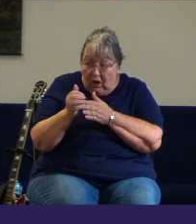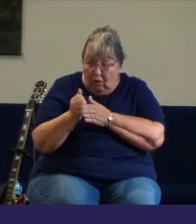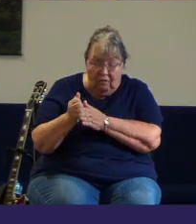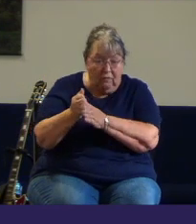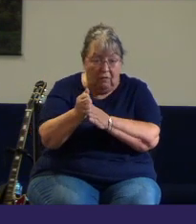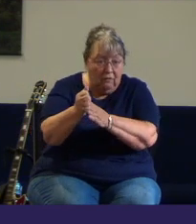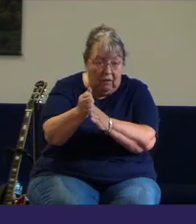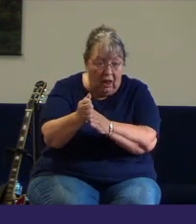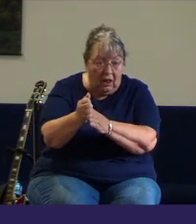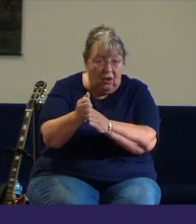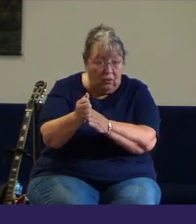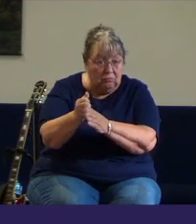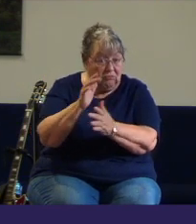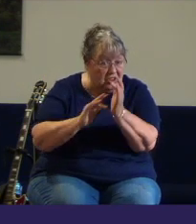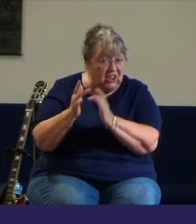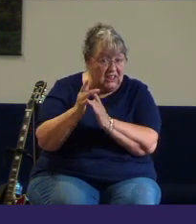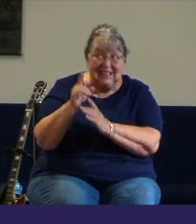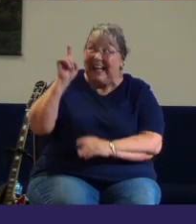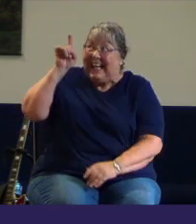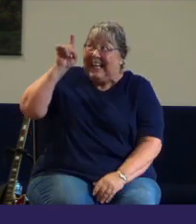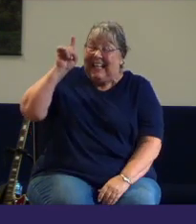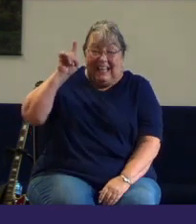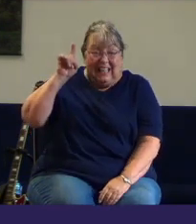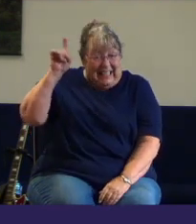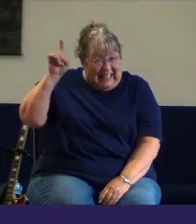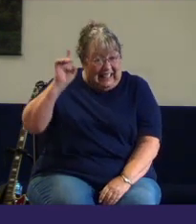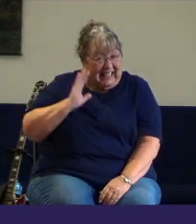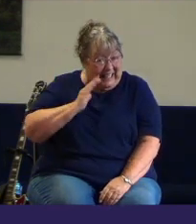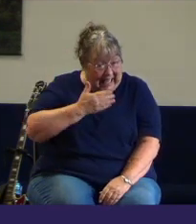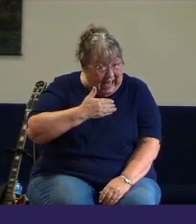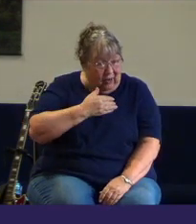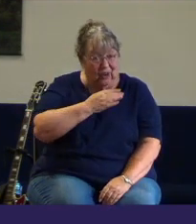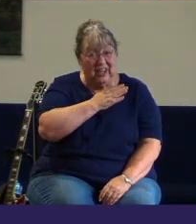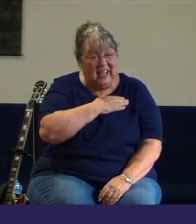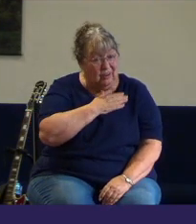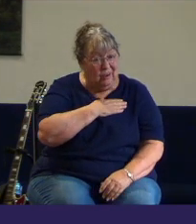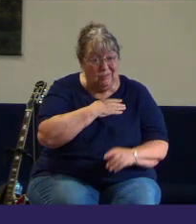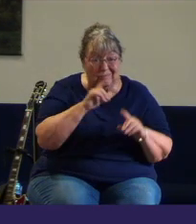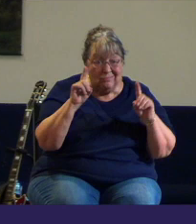be like? Is he our hero?